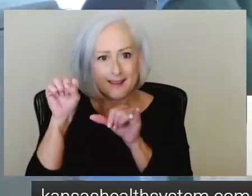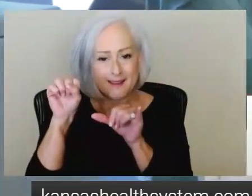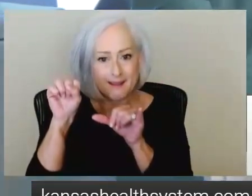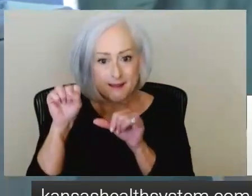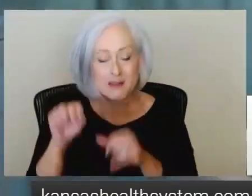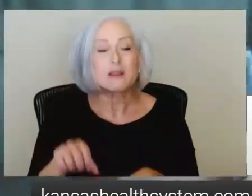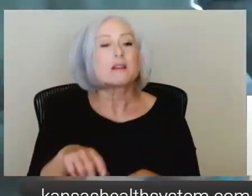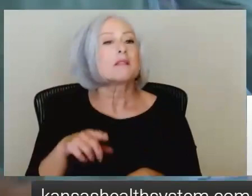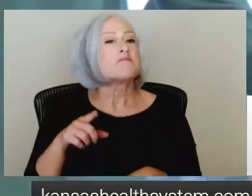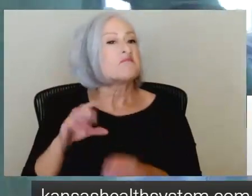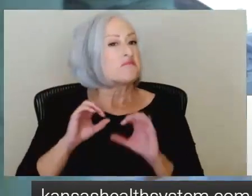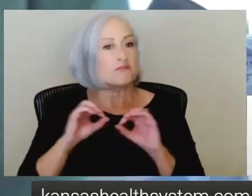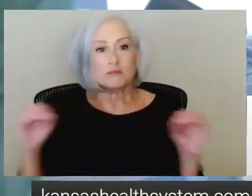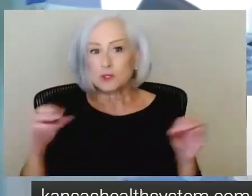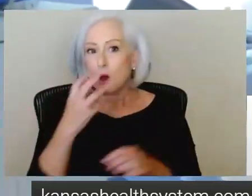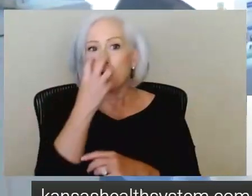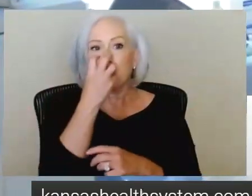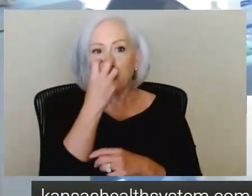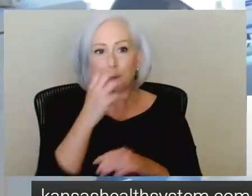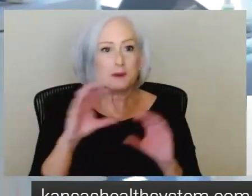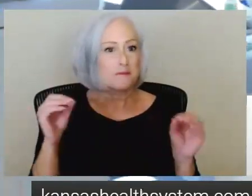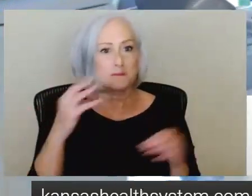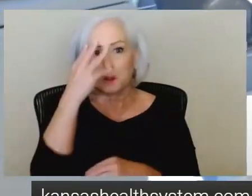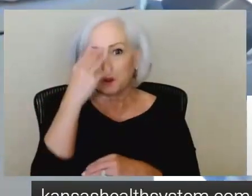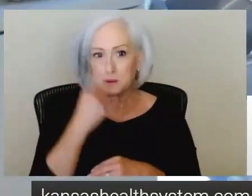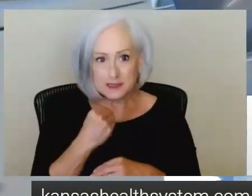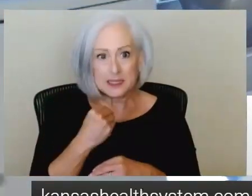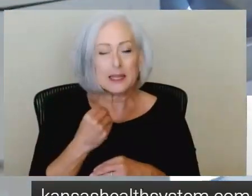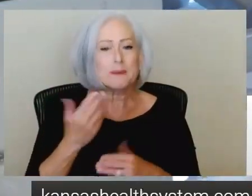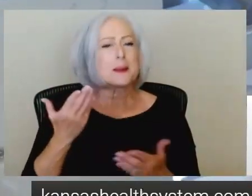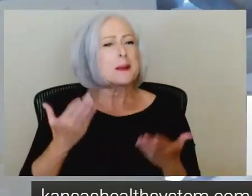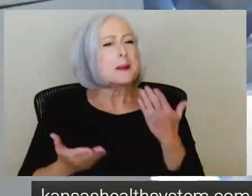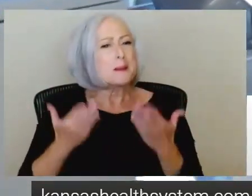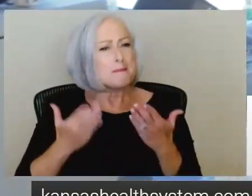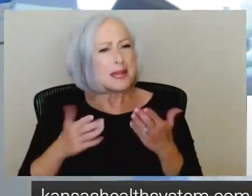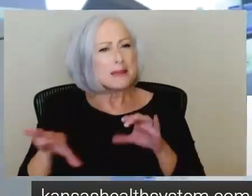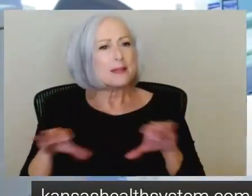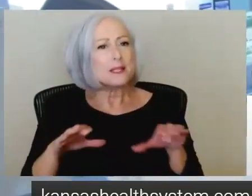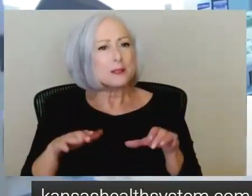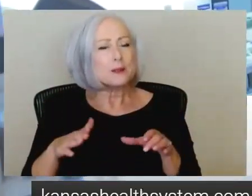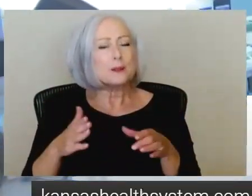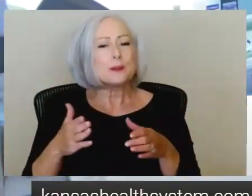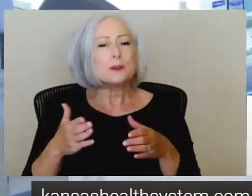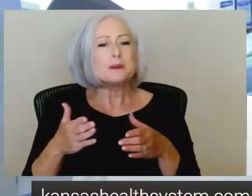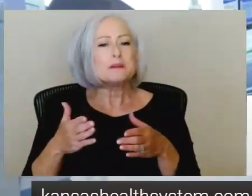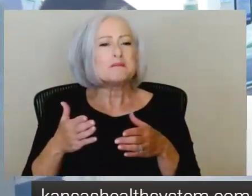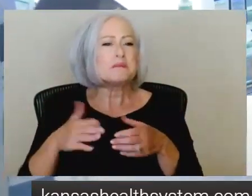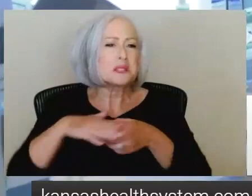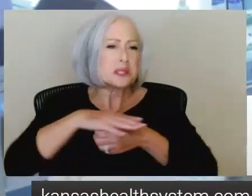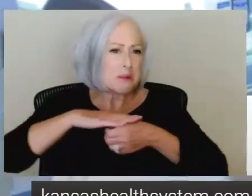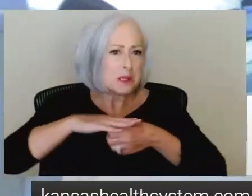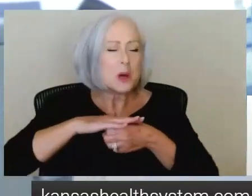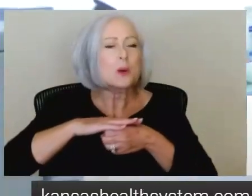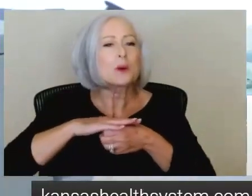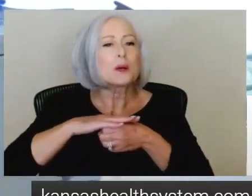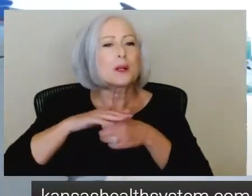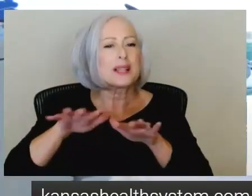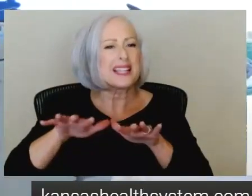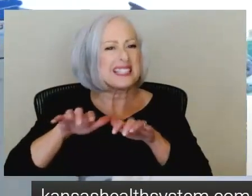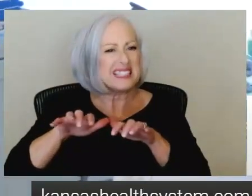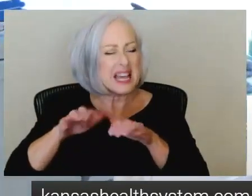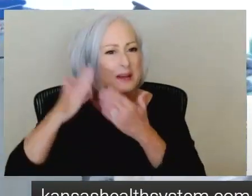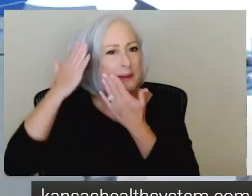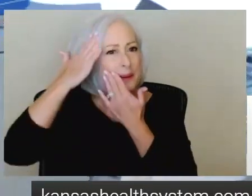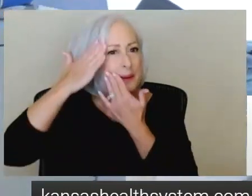under anesthesia. She doesn't need it. They might do some localized numbing around her